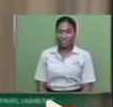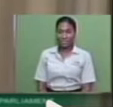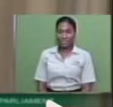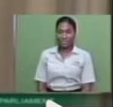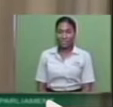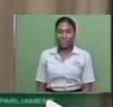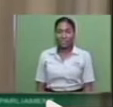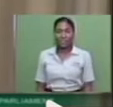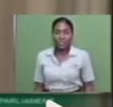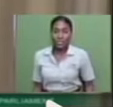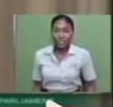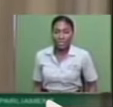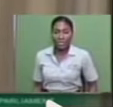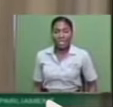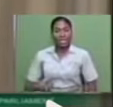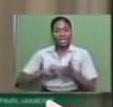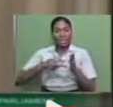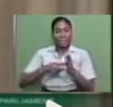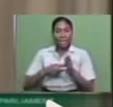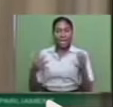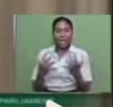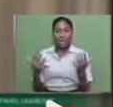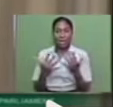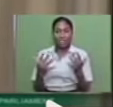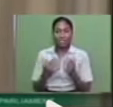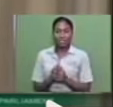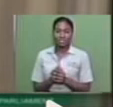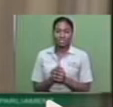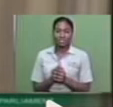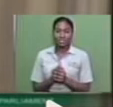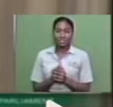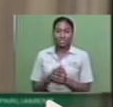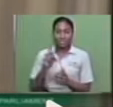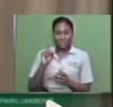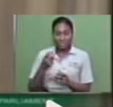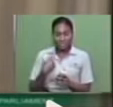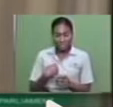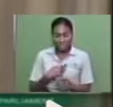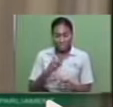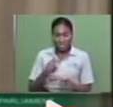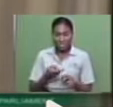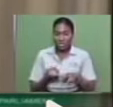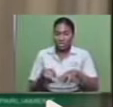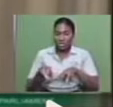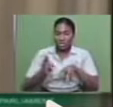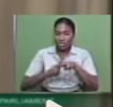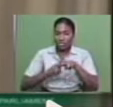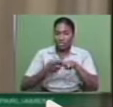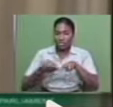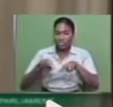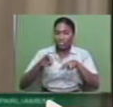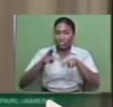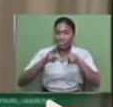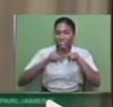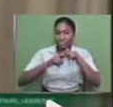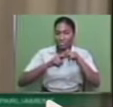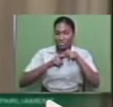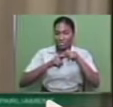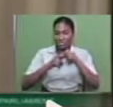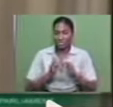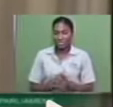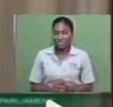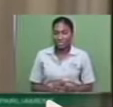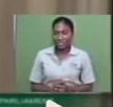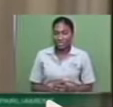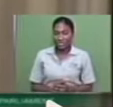What that meant, we increased what is known as the net asset value, the NAV, of over $2.7 billion US. That was